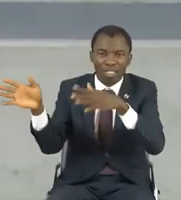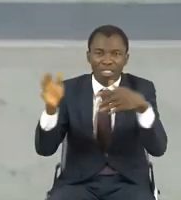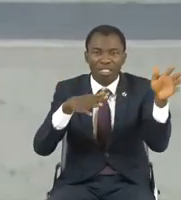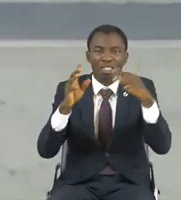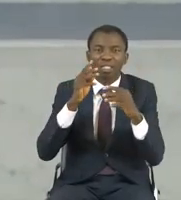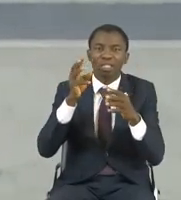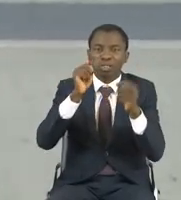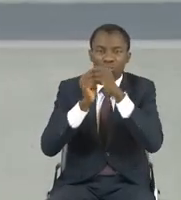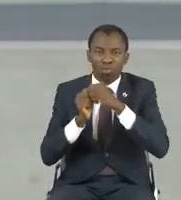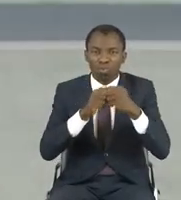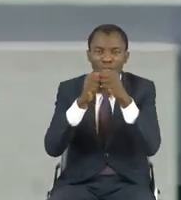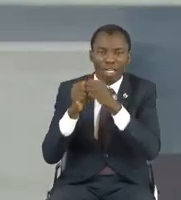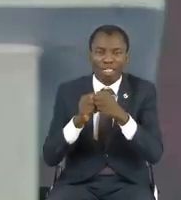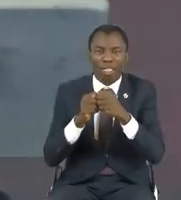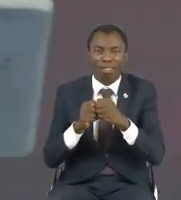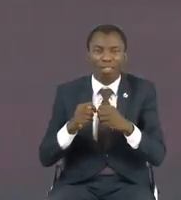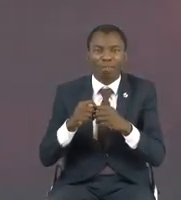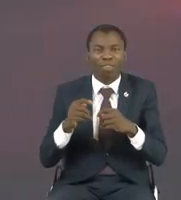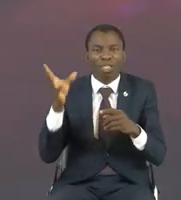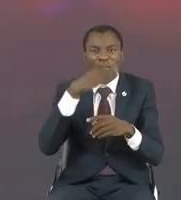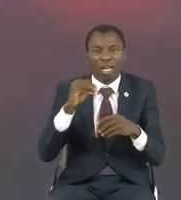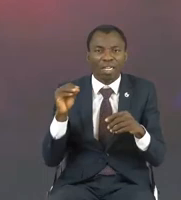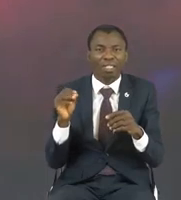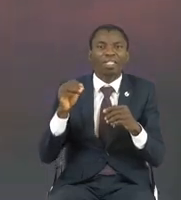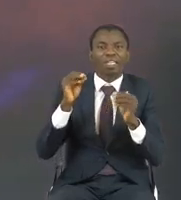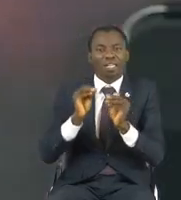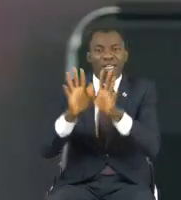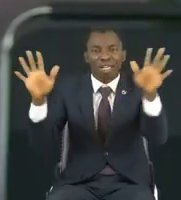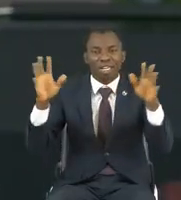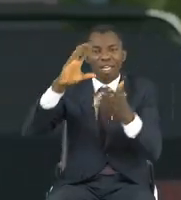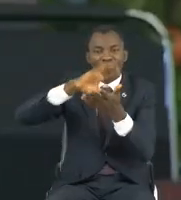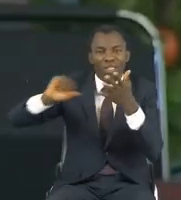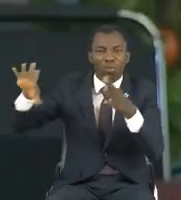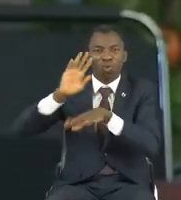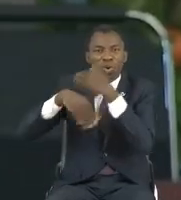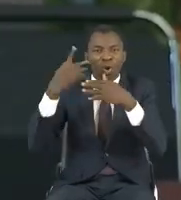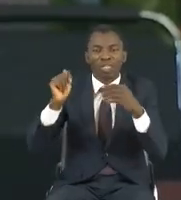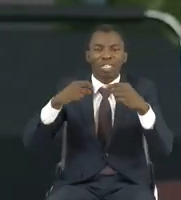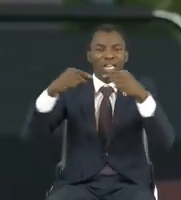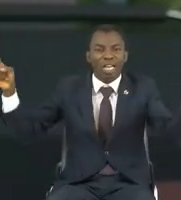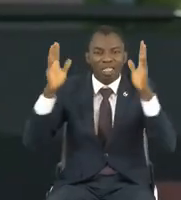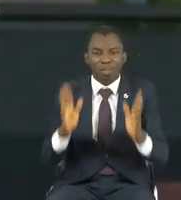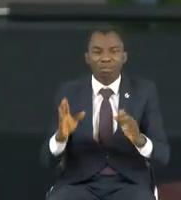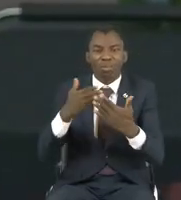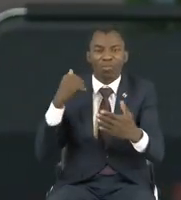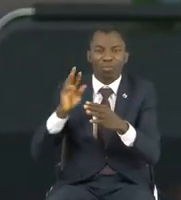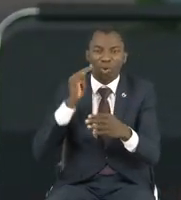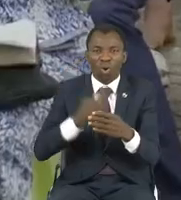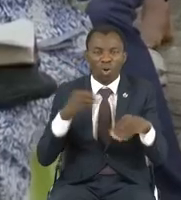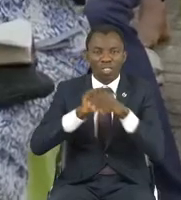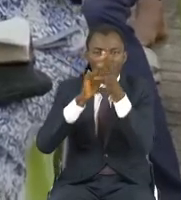together. Or clear all the enemies together before us in Jesus'